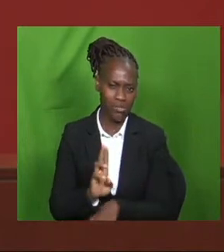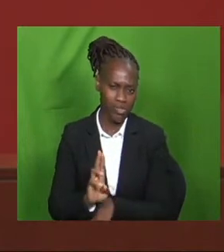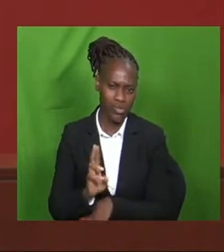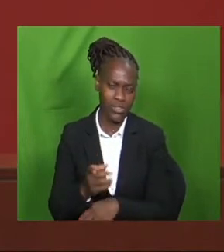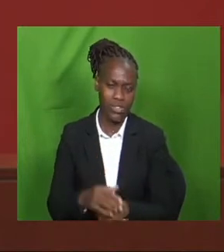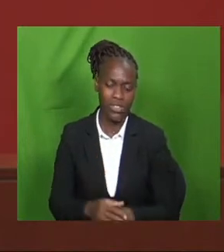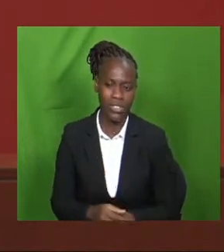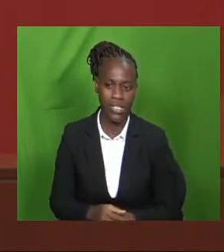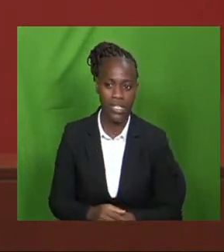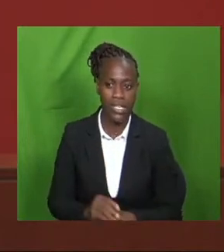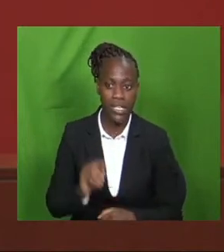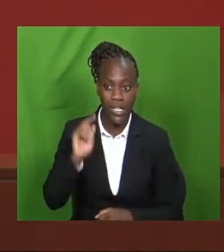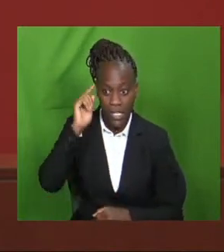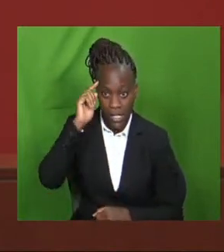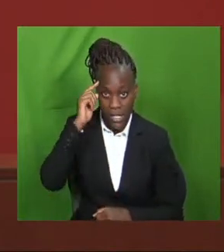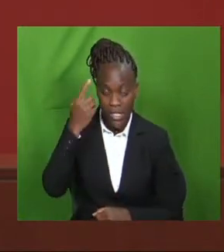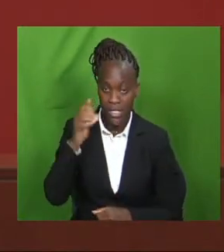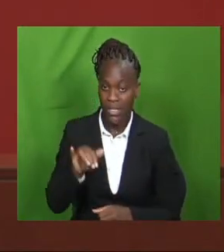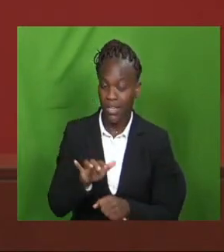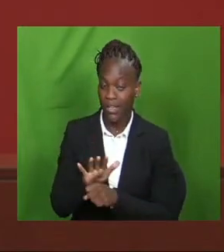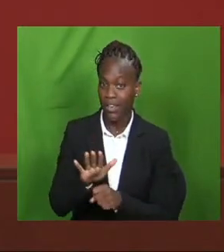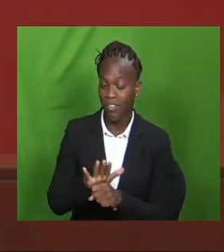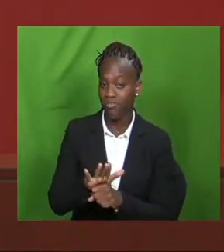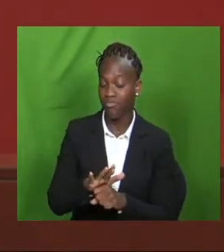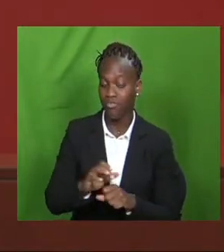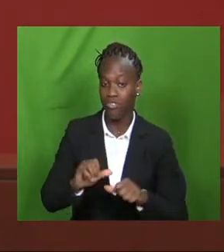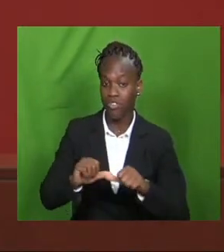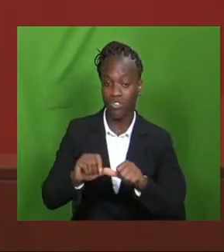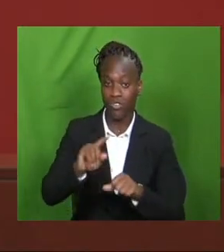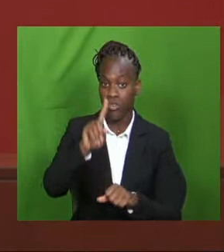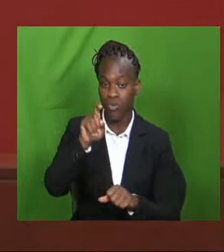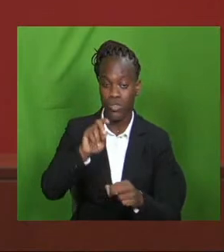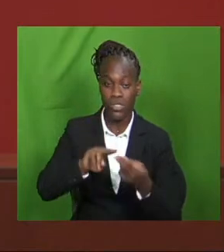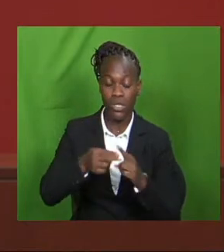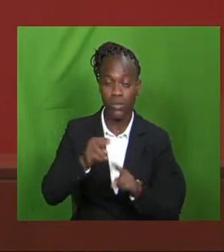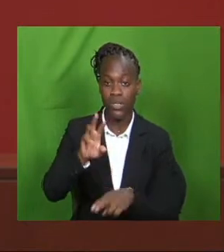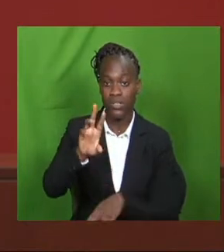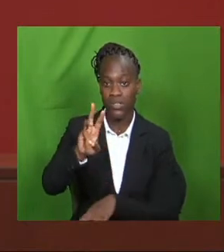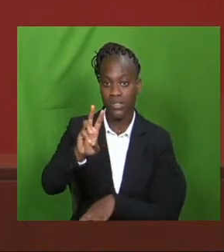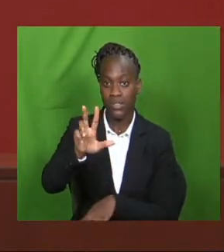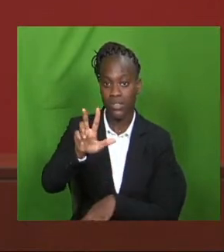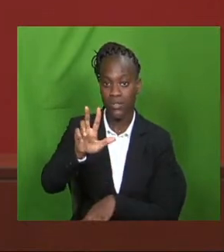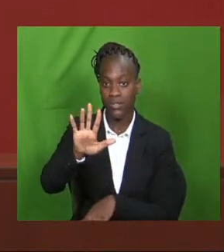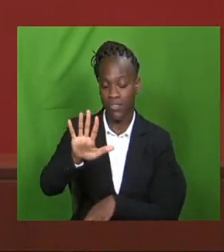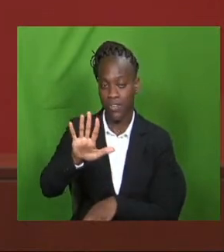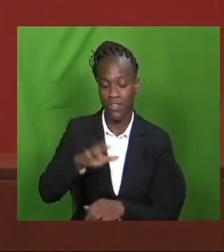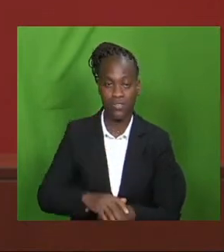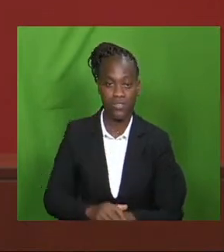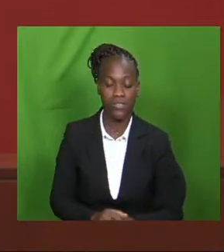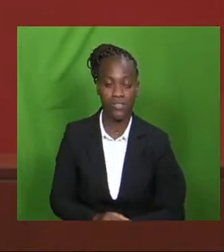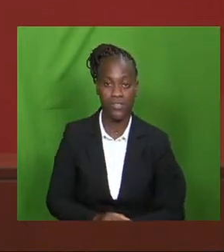So I think this is sufficient. We'll move on to question number 635.